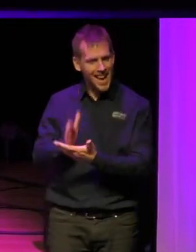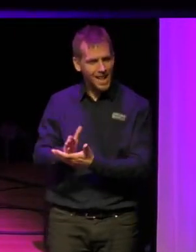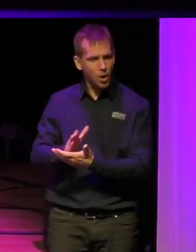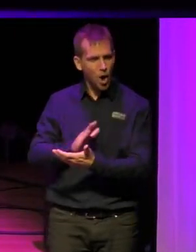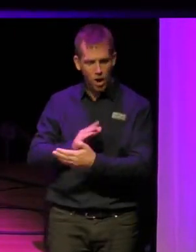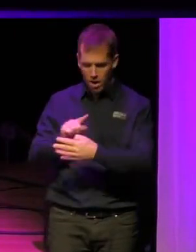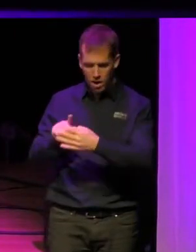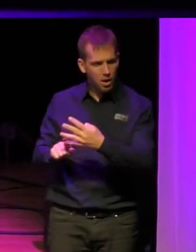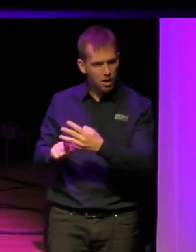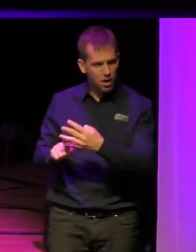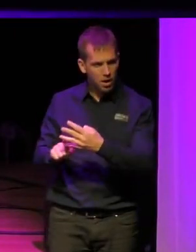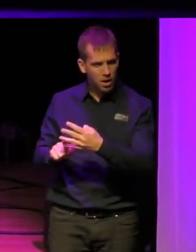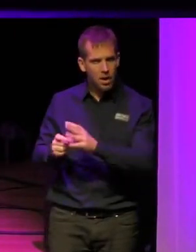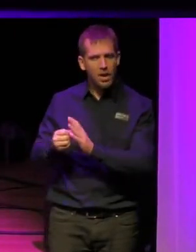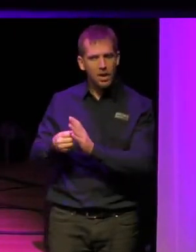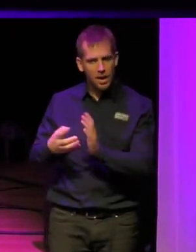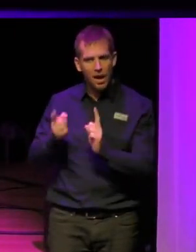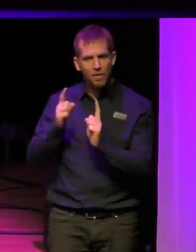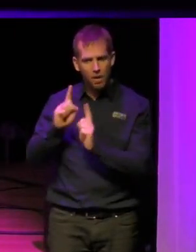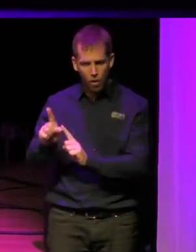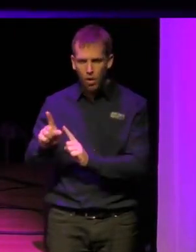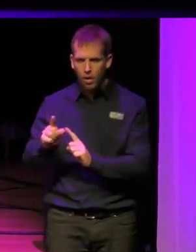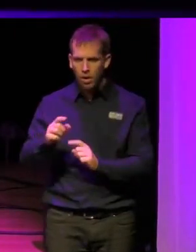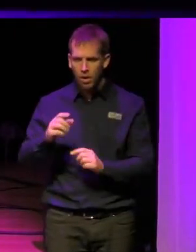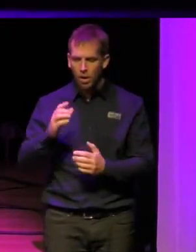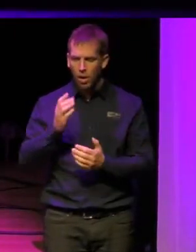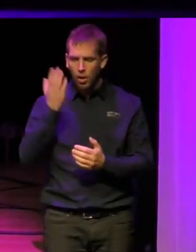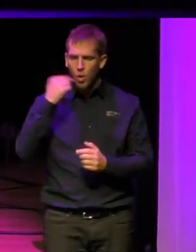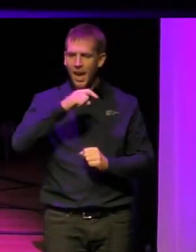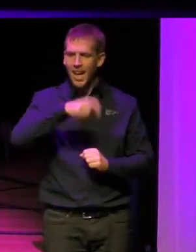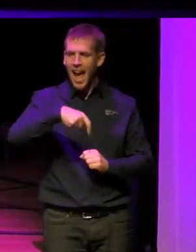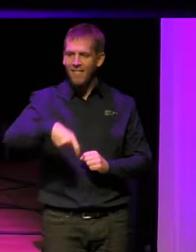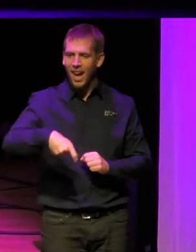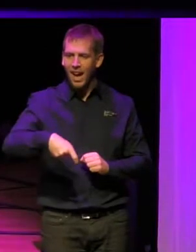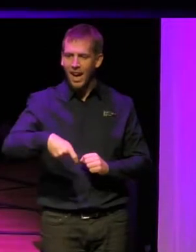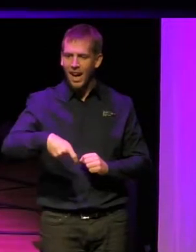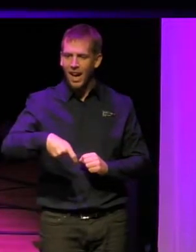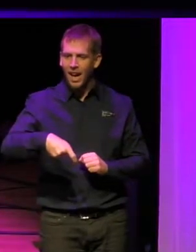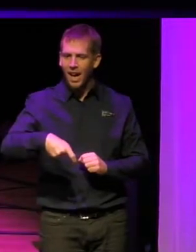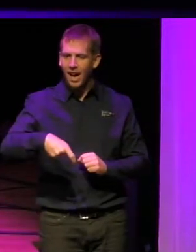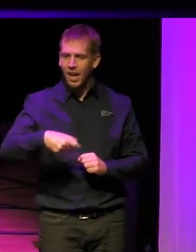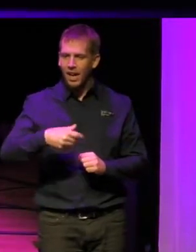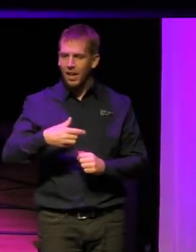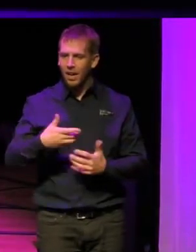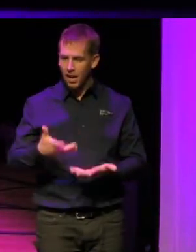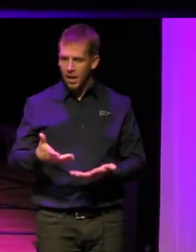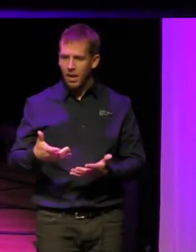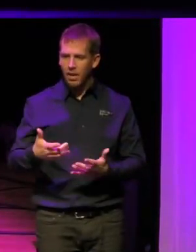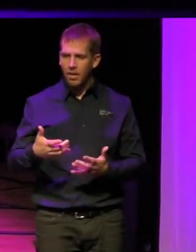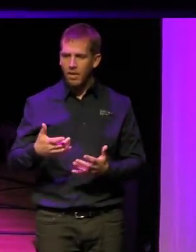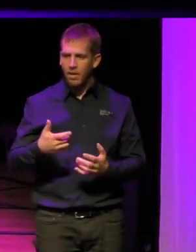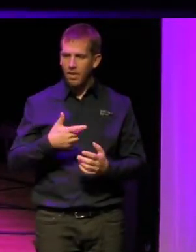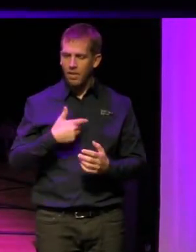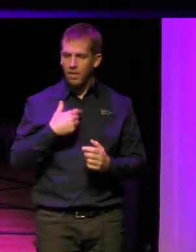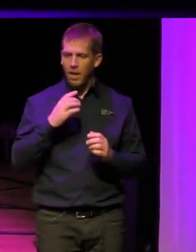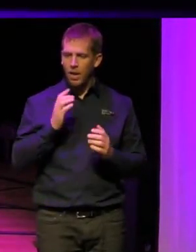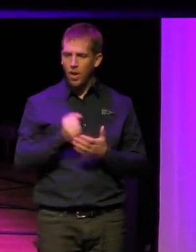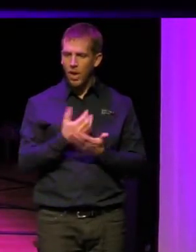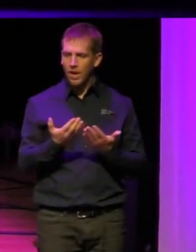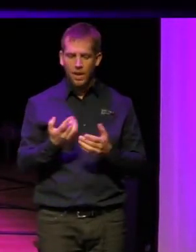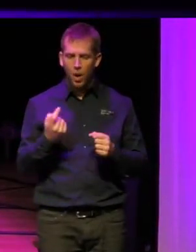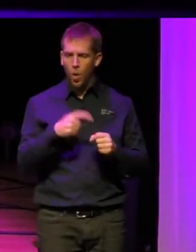And therefore people demanded it, and therefore it could not be politicized that if you remove this political party, you will lose these